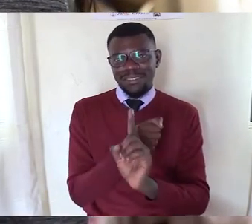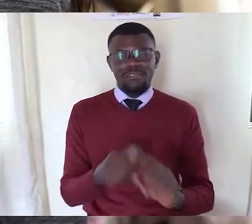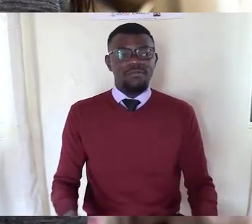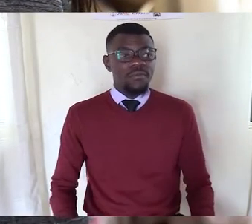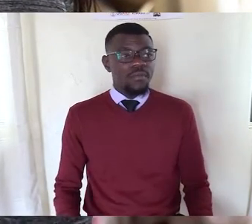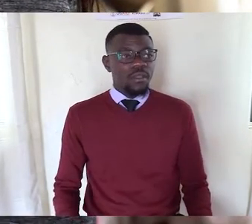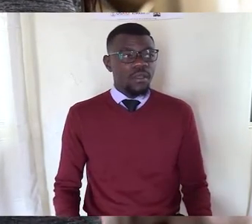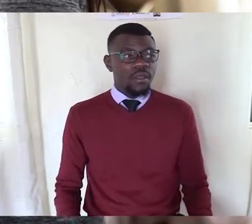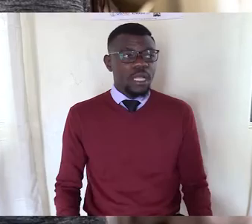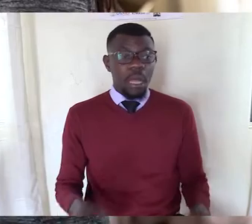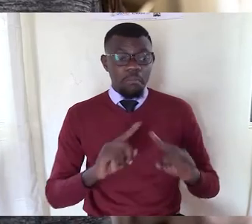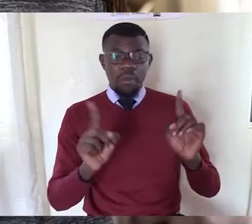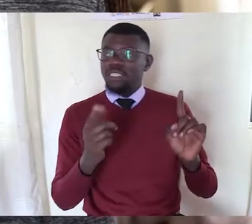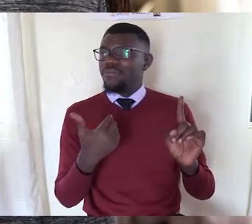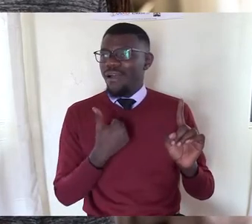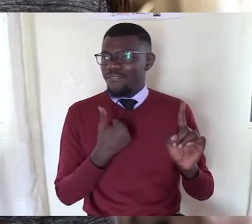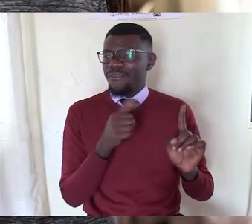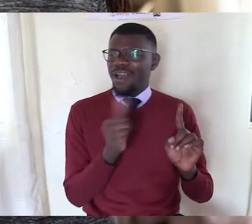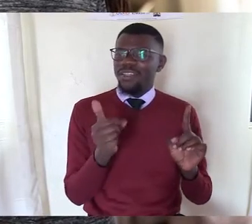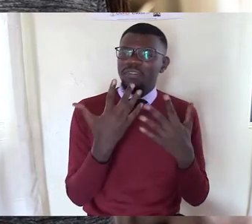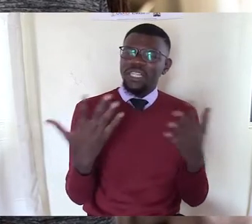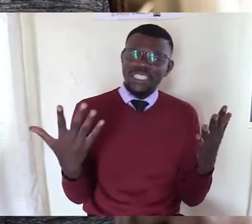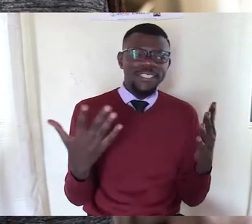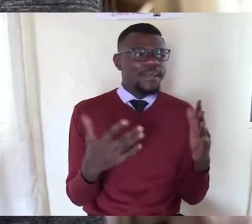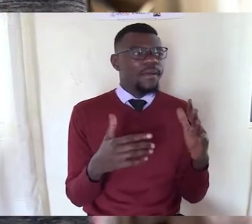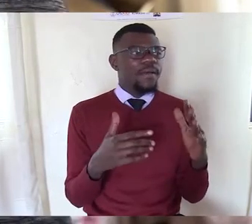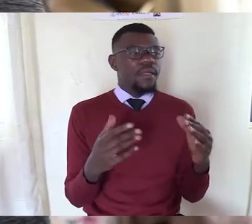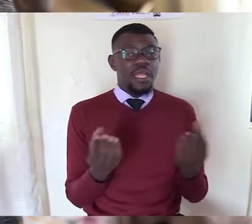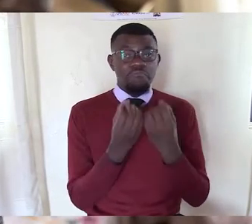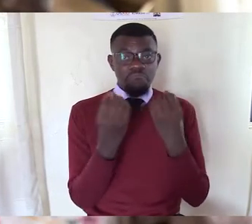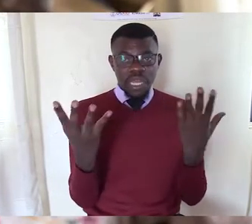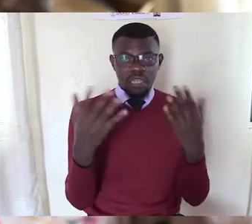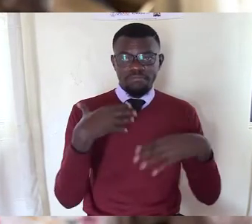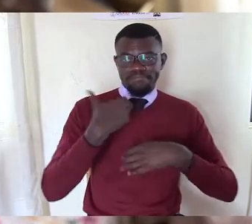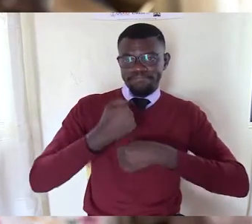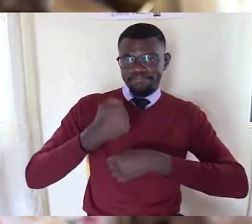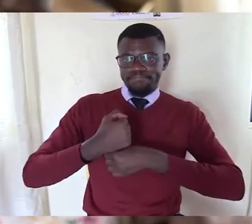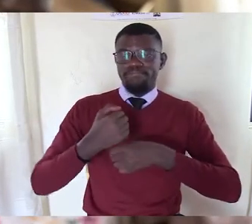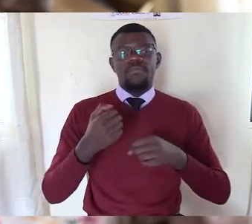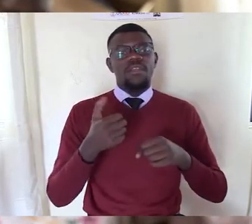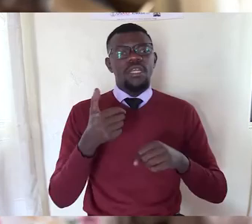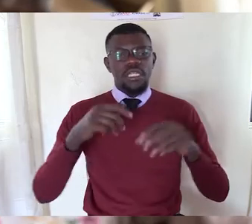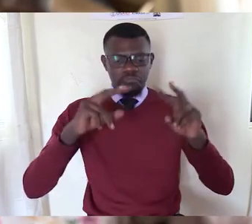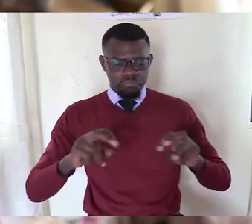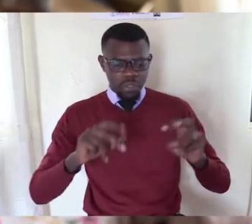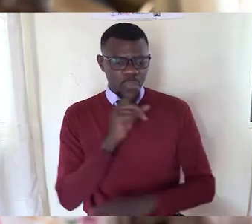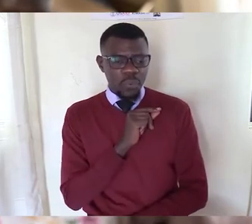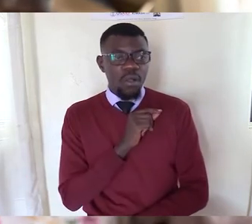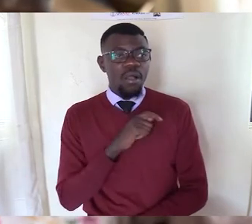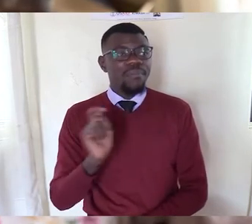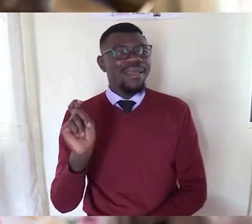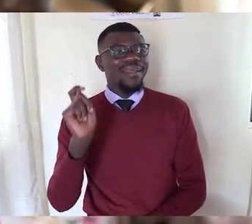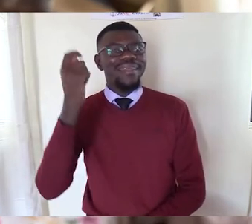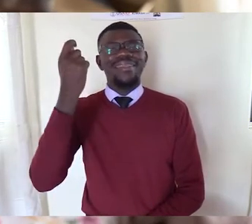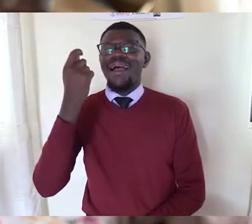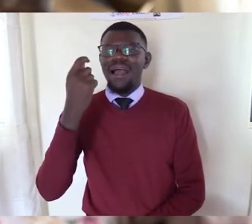Despite concordant elements documented by multiple stakeholders, Kenyan authorities continue to